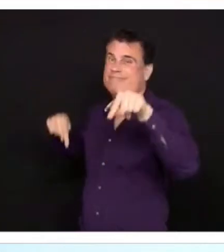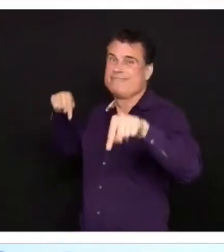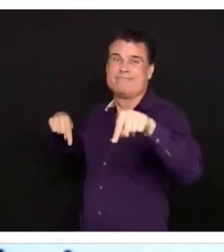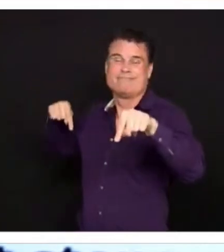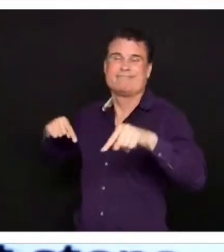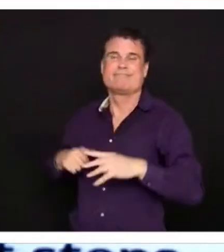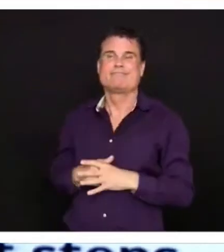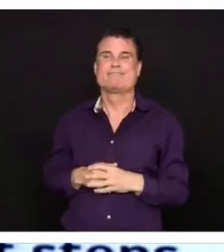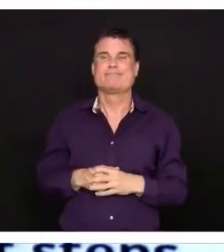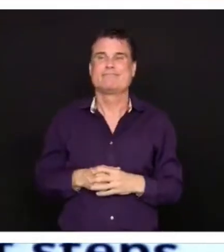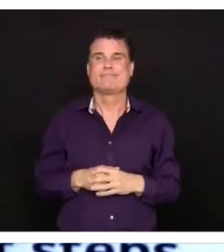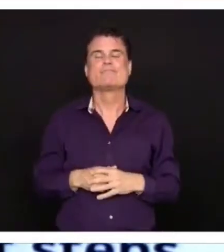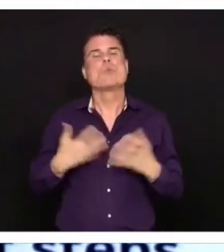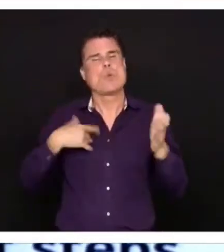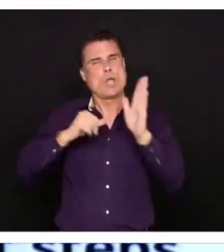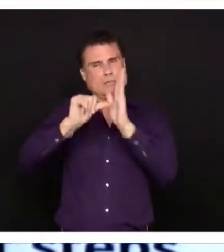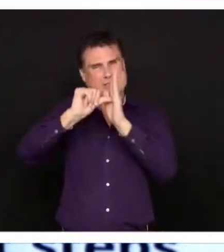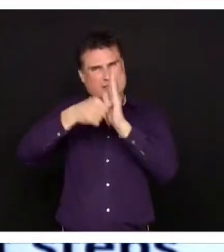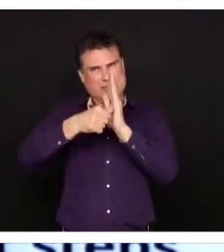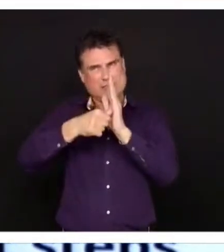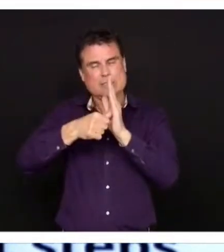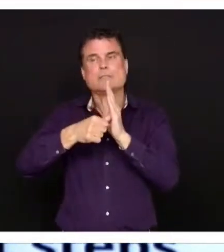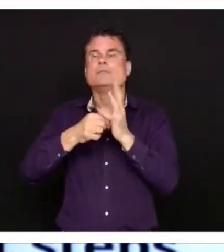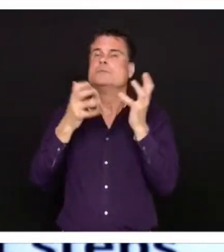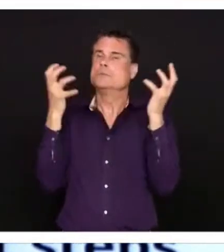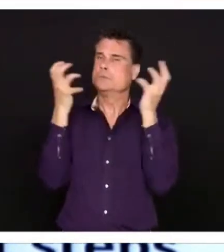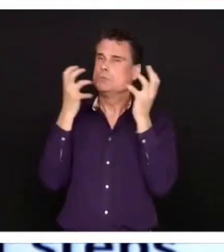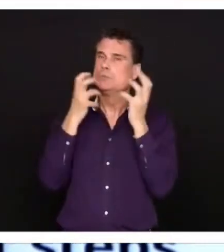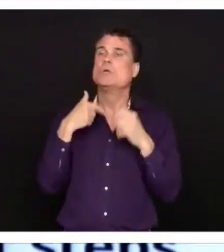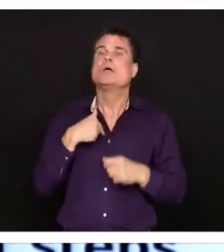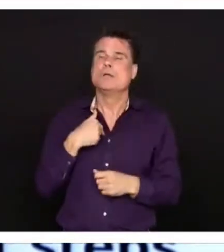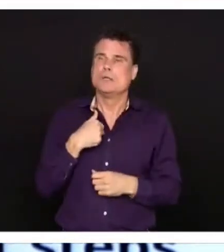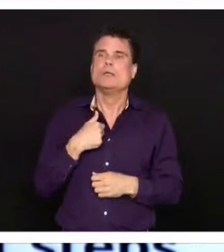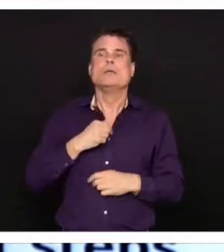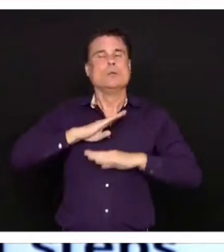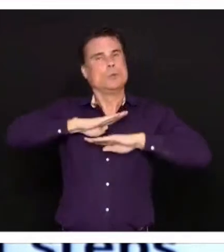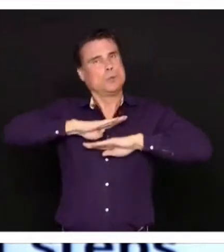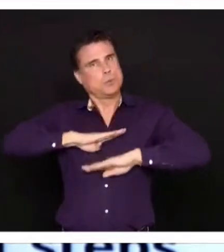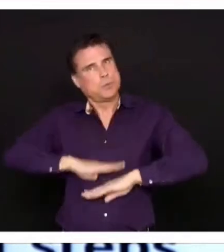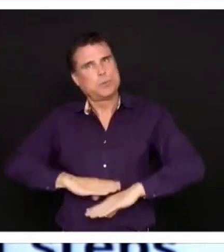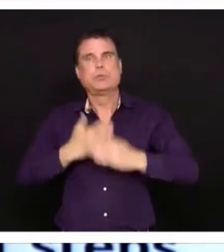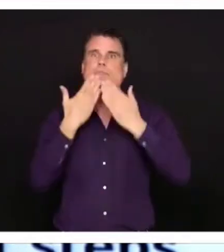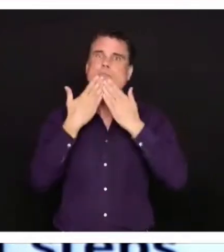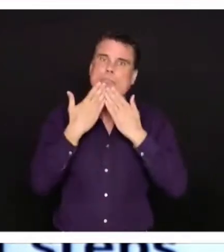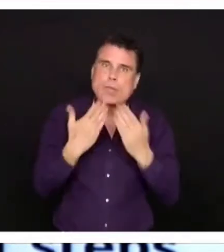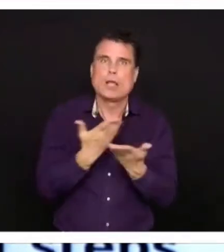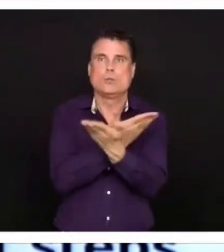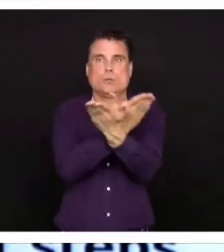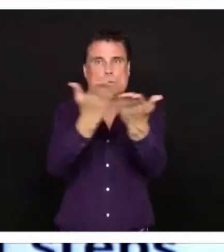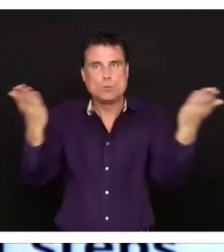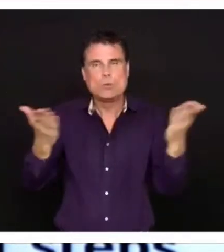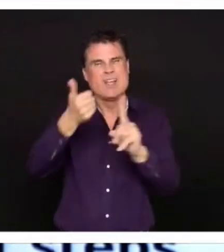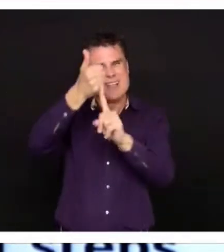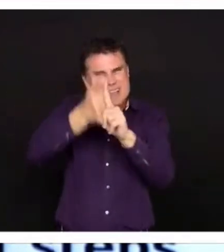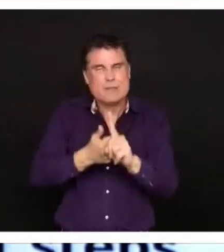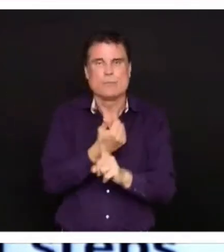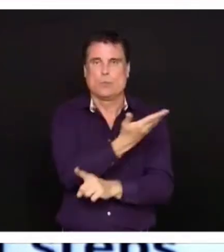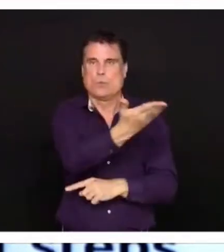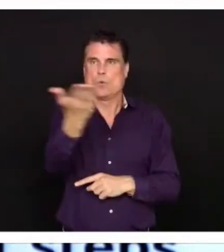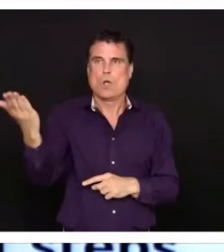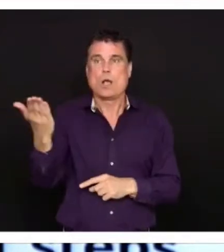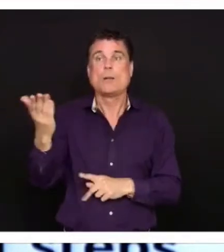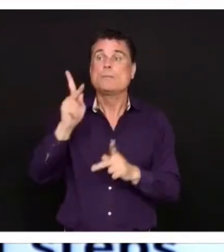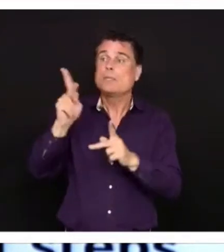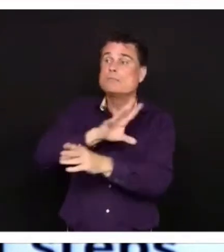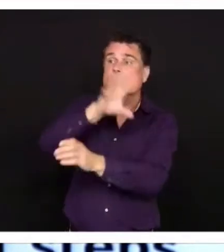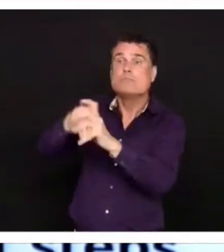folks at the BC CDC who literally haven't had a day off in months because of their commitment. And for all of you, for